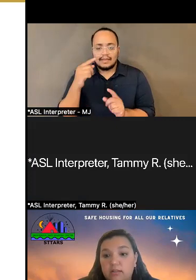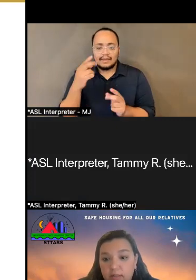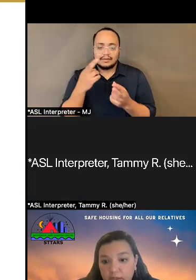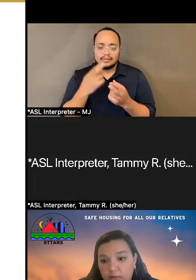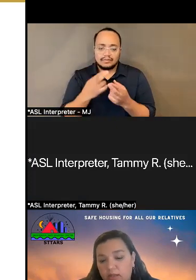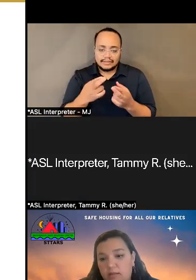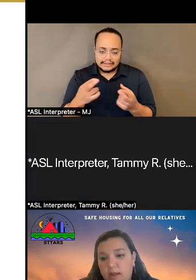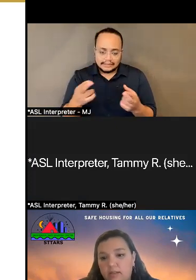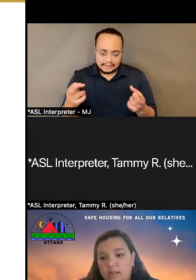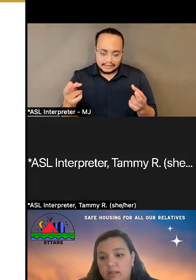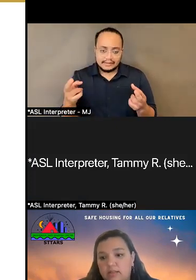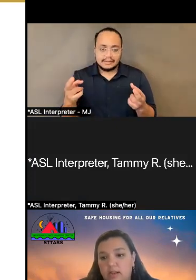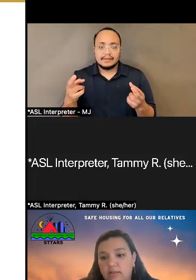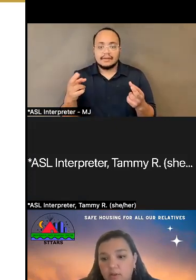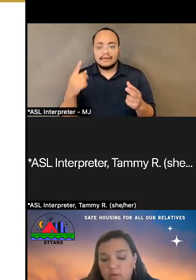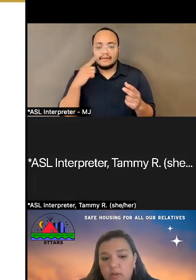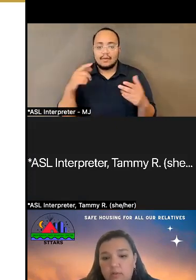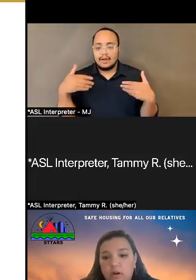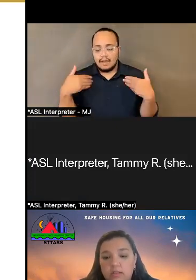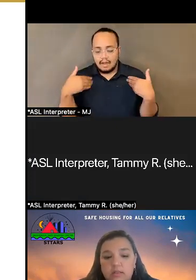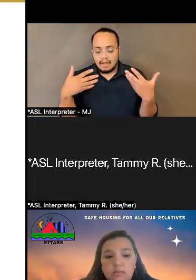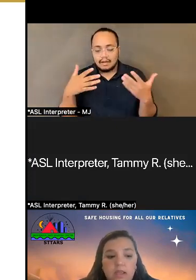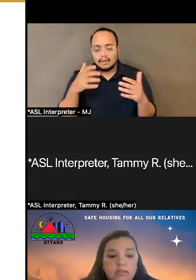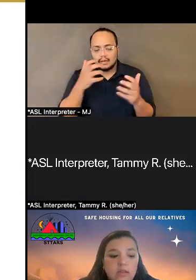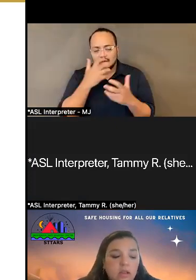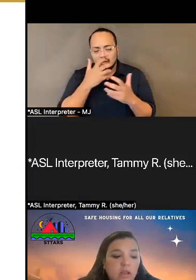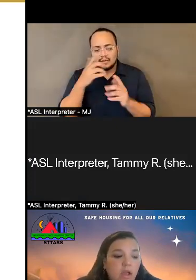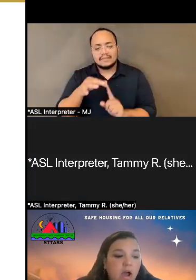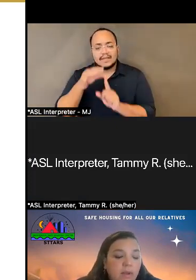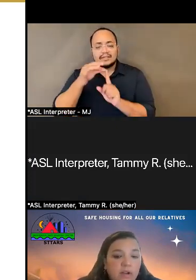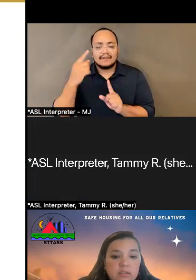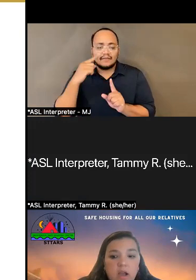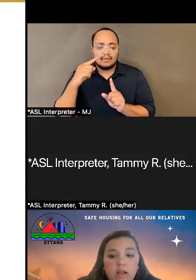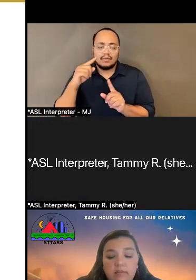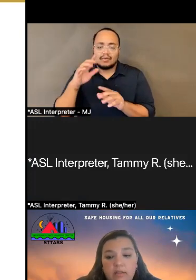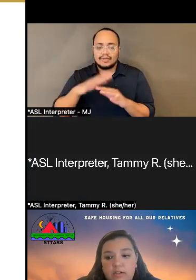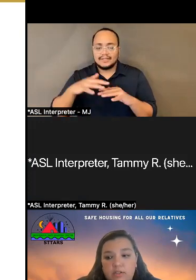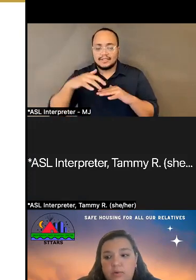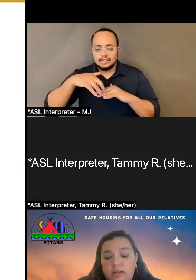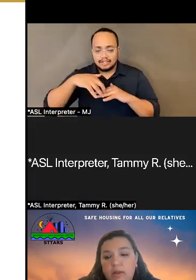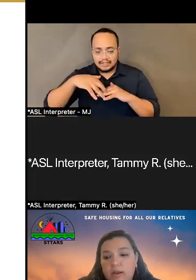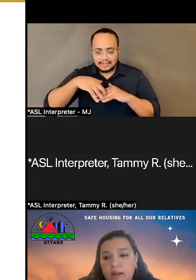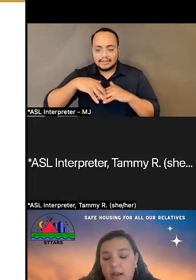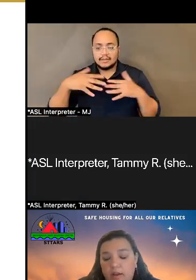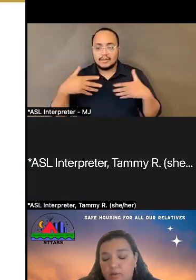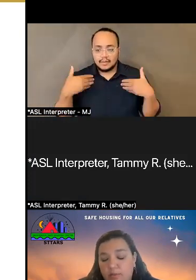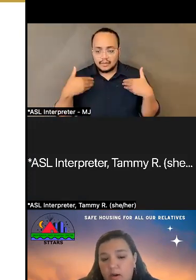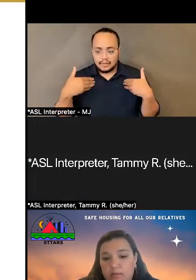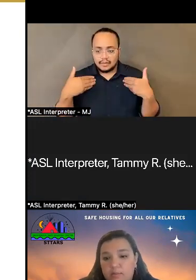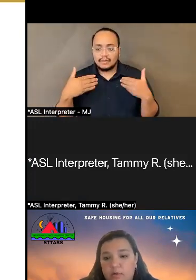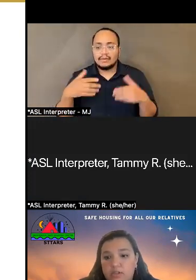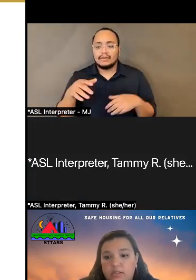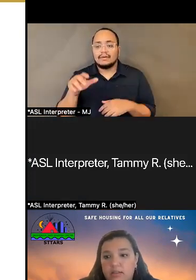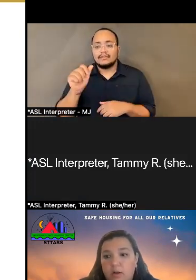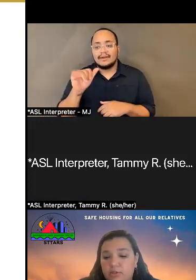very clearly impacting at least Native youth in regards to the space. And there's a lot of others too, right? Gwen and I, who's my partner